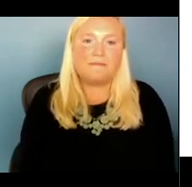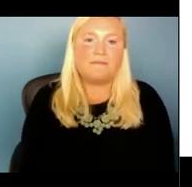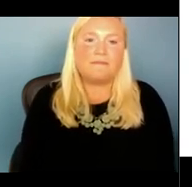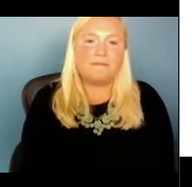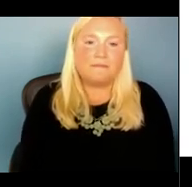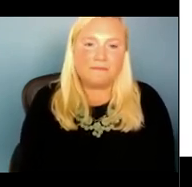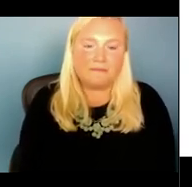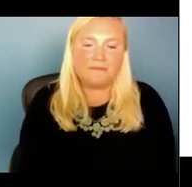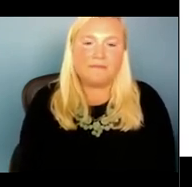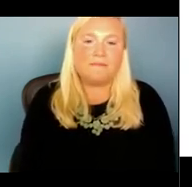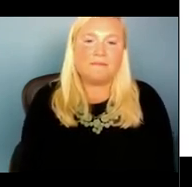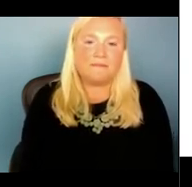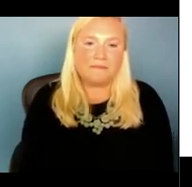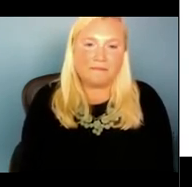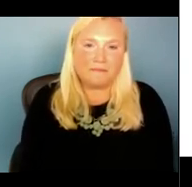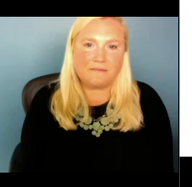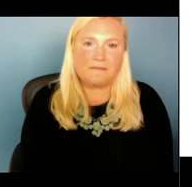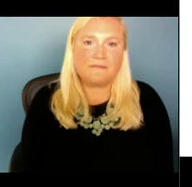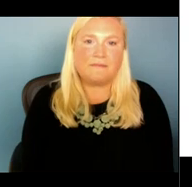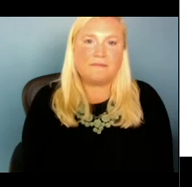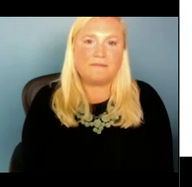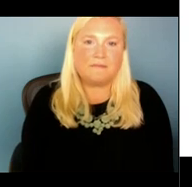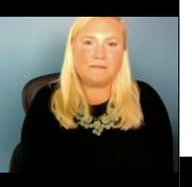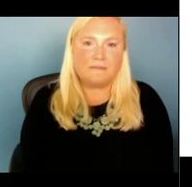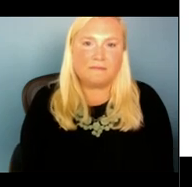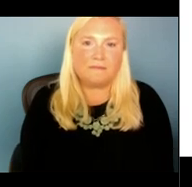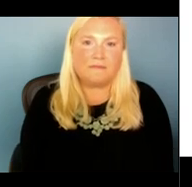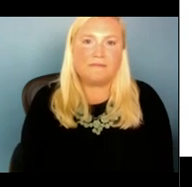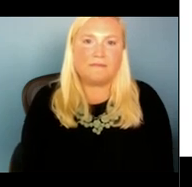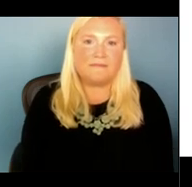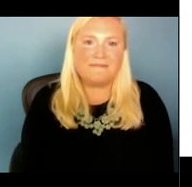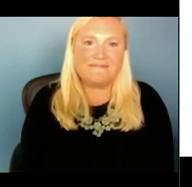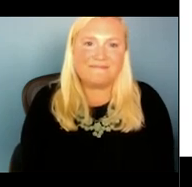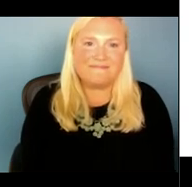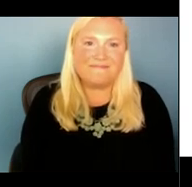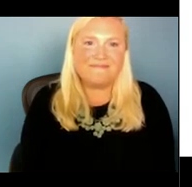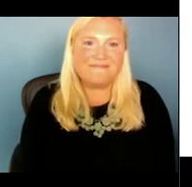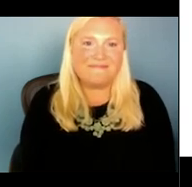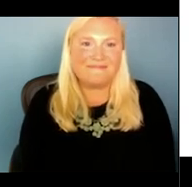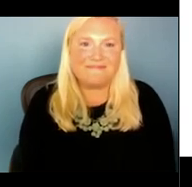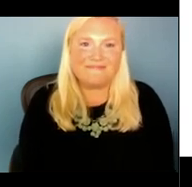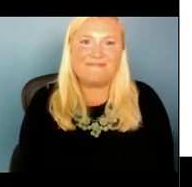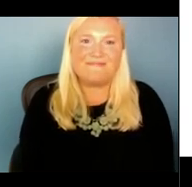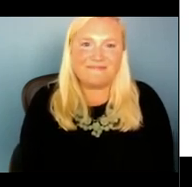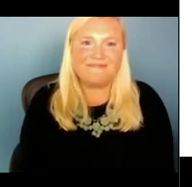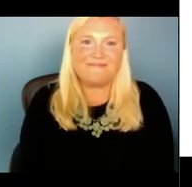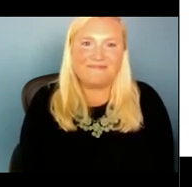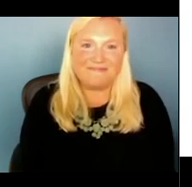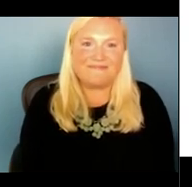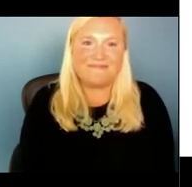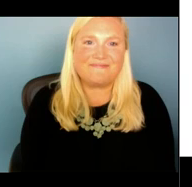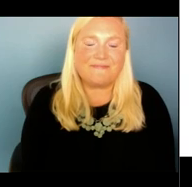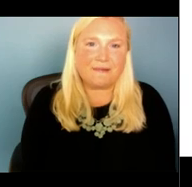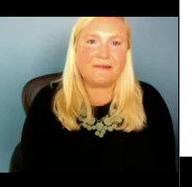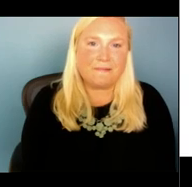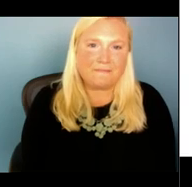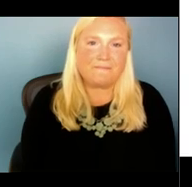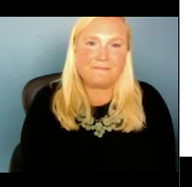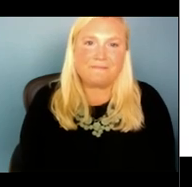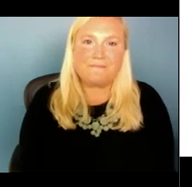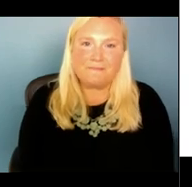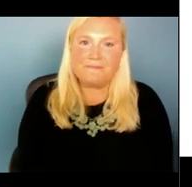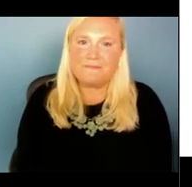moment? Study that one of my colleagues, Dr. Seth Tishner, and I published recently, asked adults who stutter what that moment of